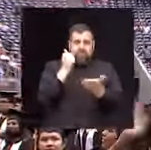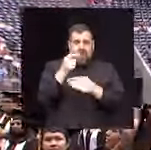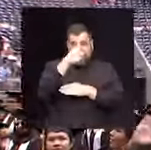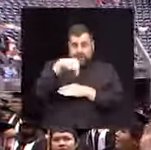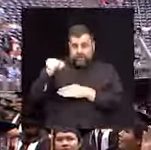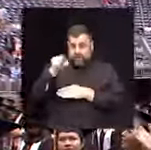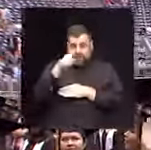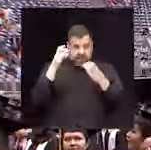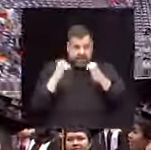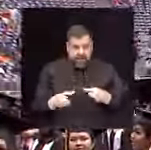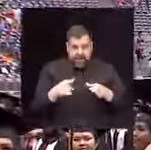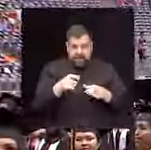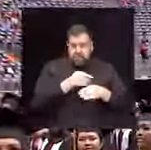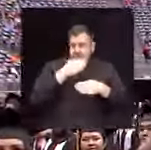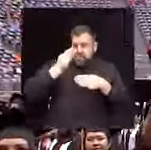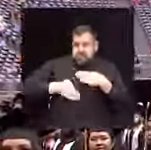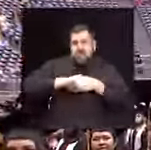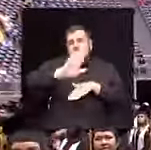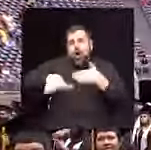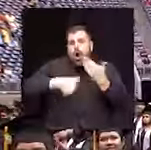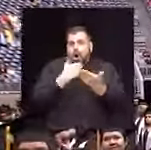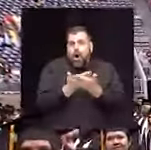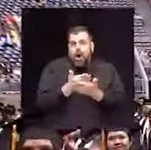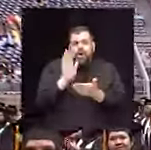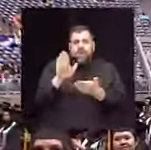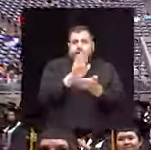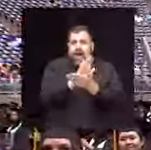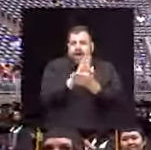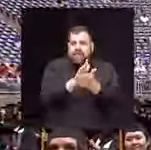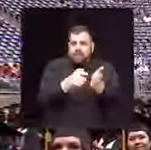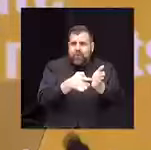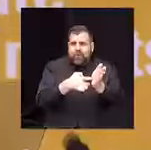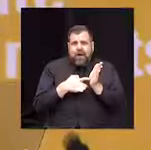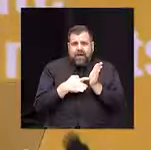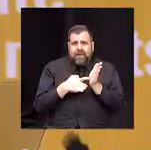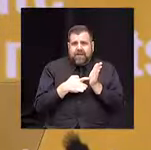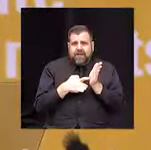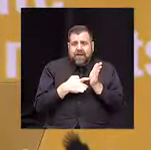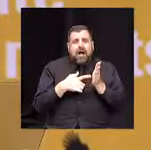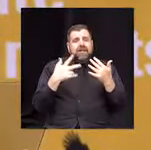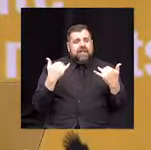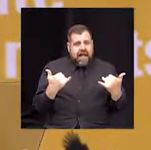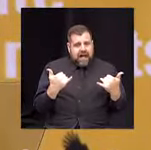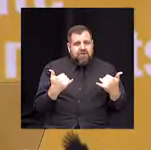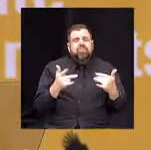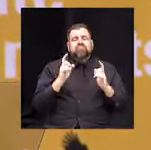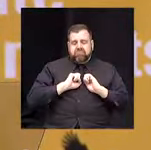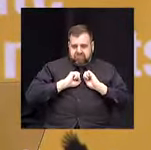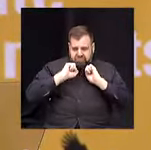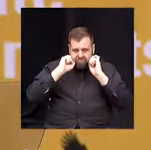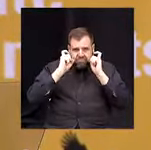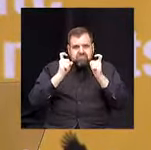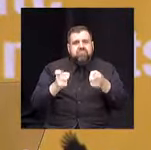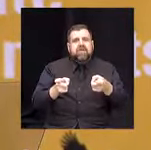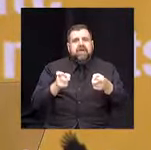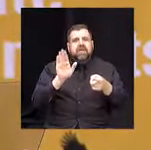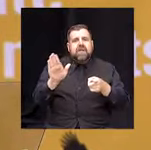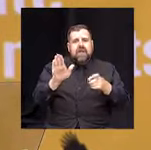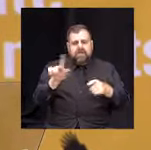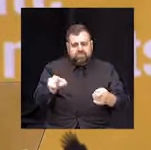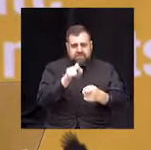candidates who have completed all of their academic requirements are entitled to receive their